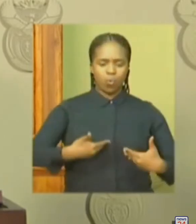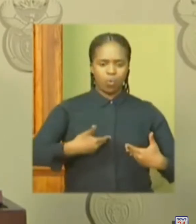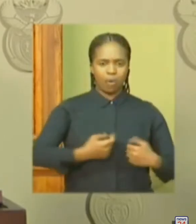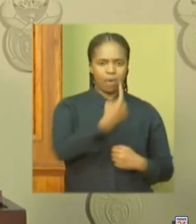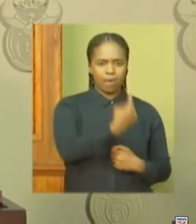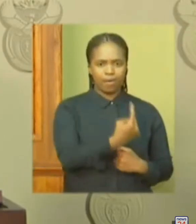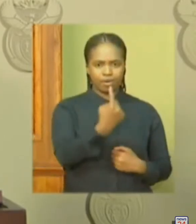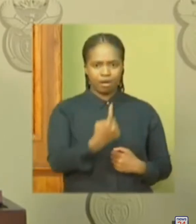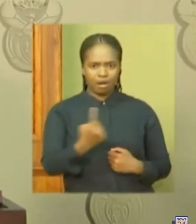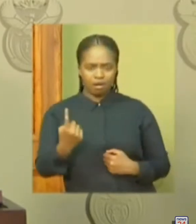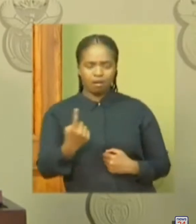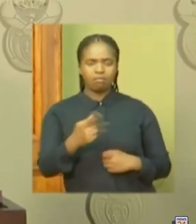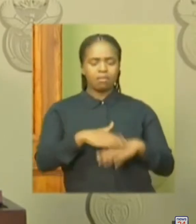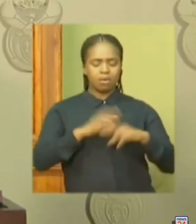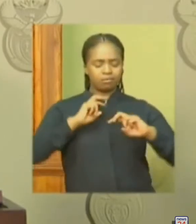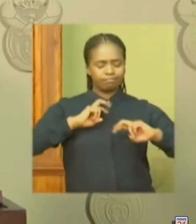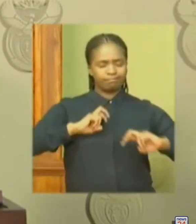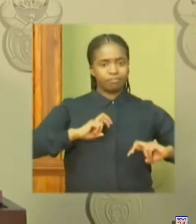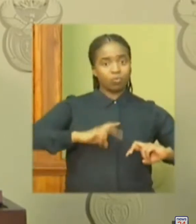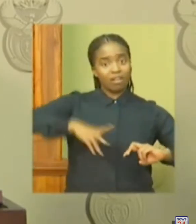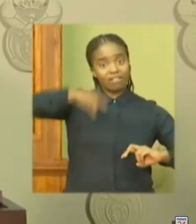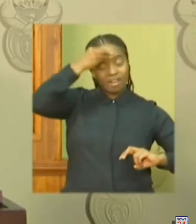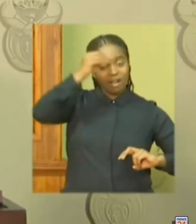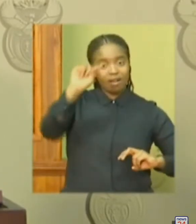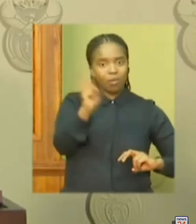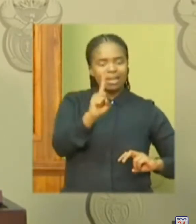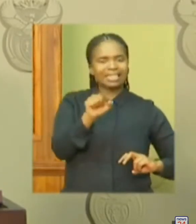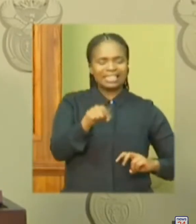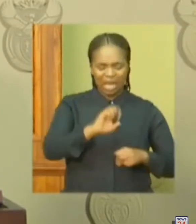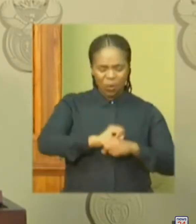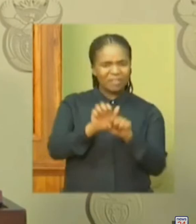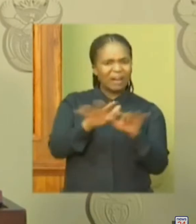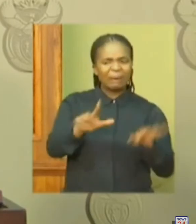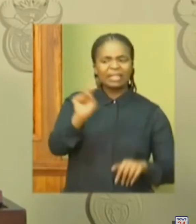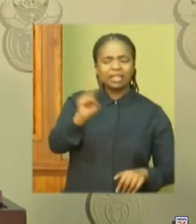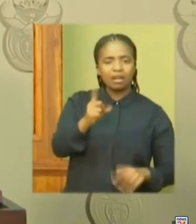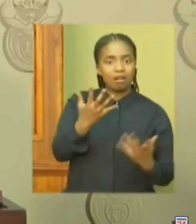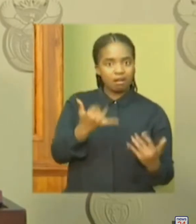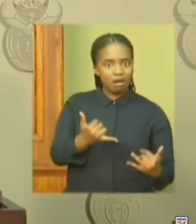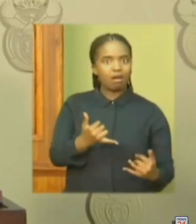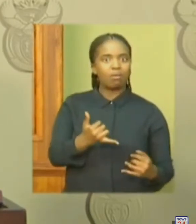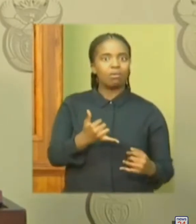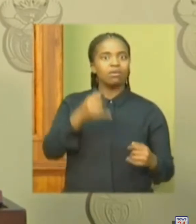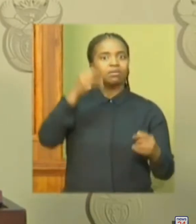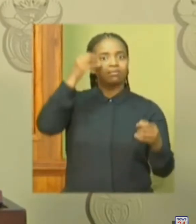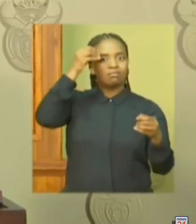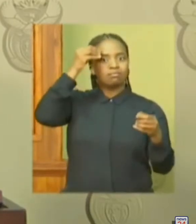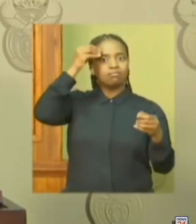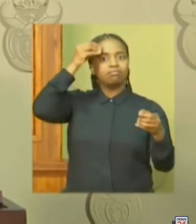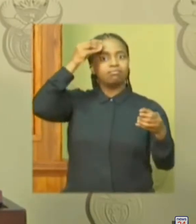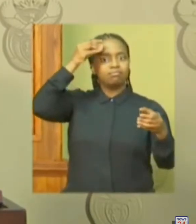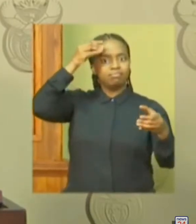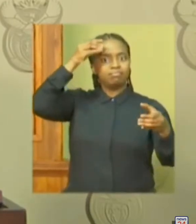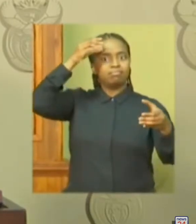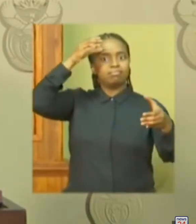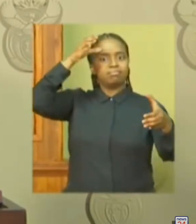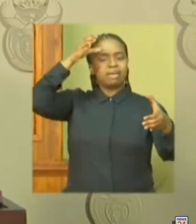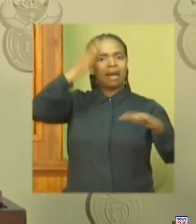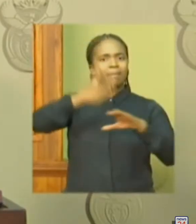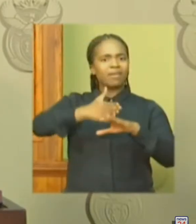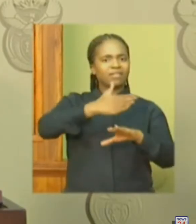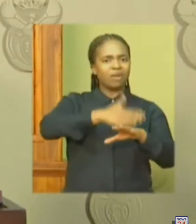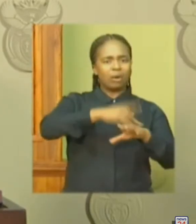each other. We have also learned a lot about this virus. Although there may have been differences